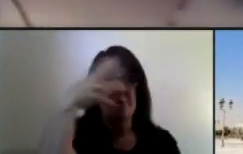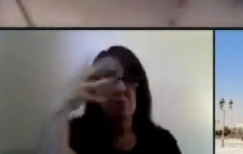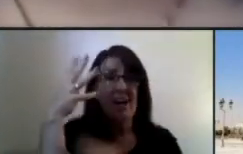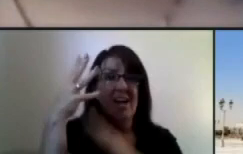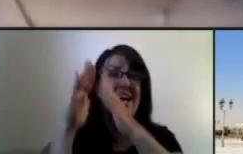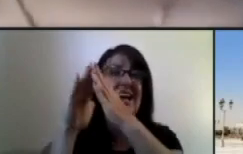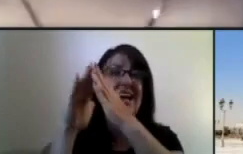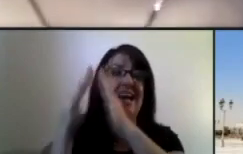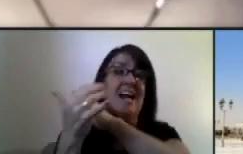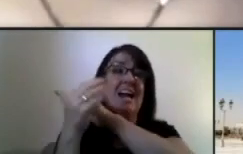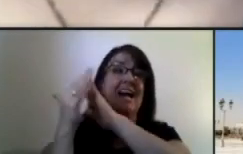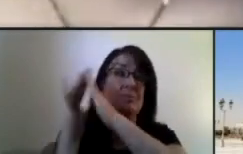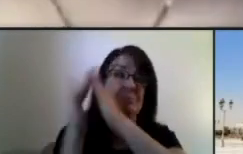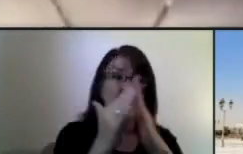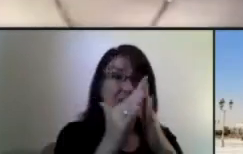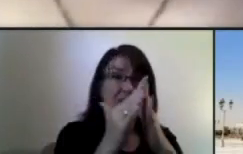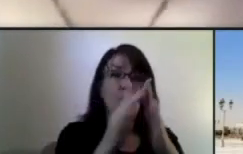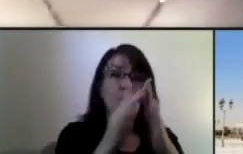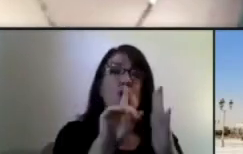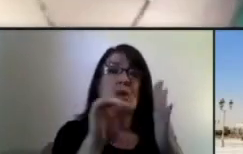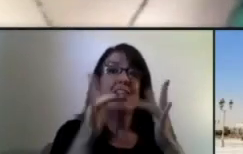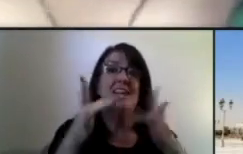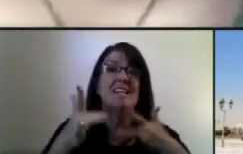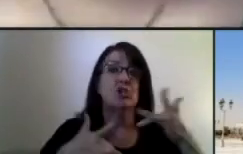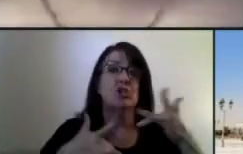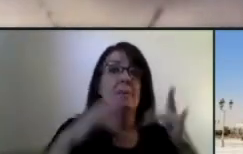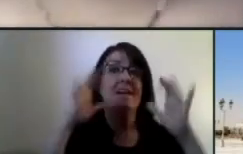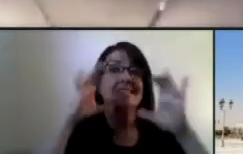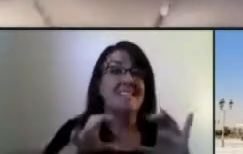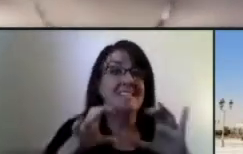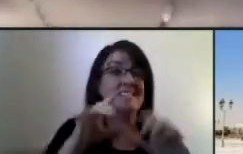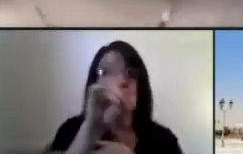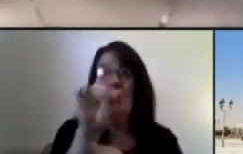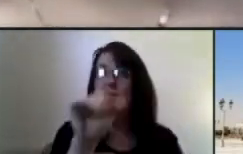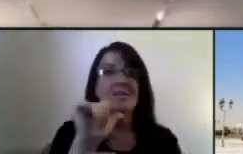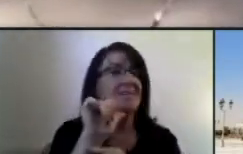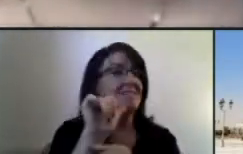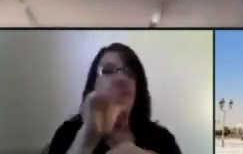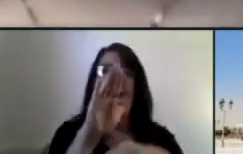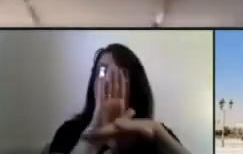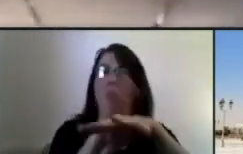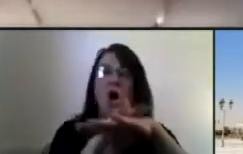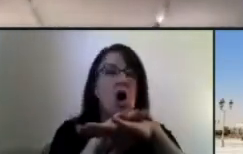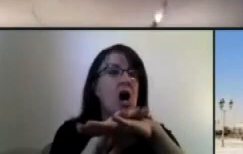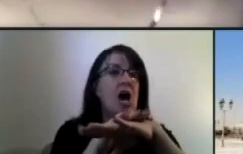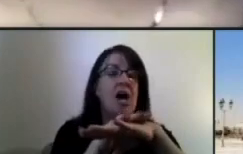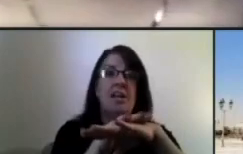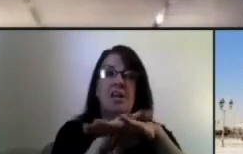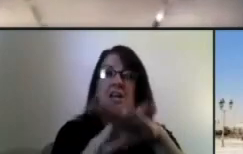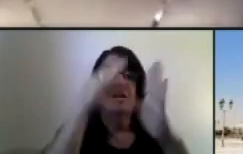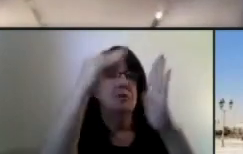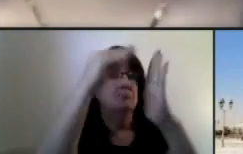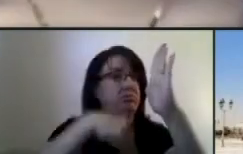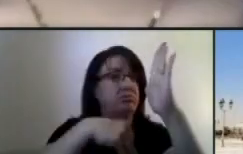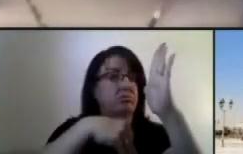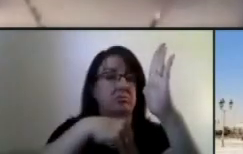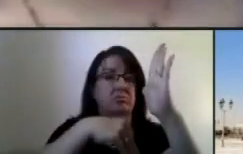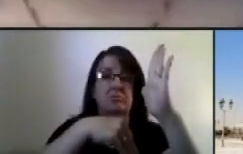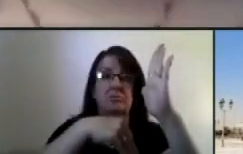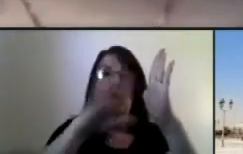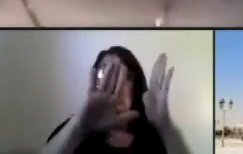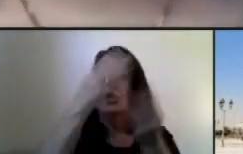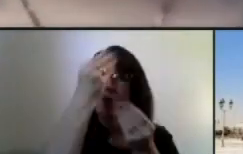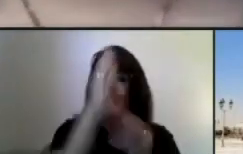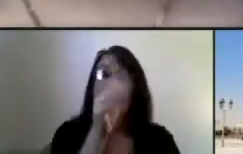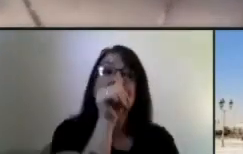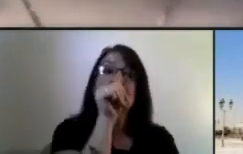concerned about the citizen question, which is not gonna be on the census. Our information is